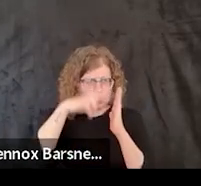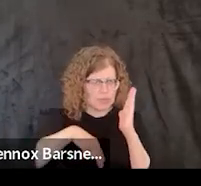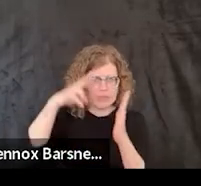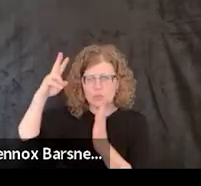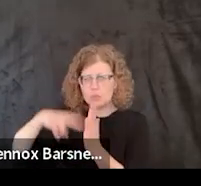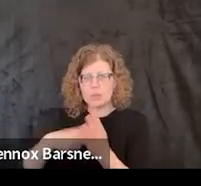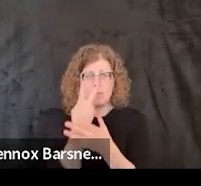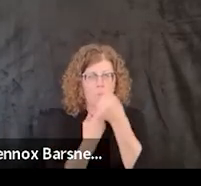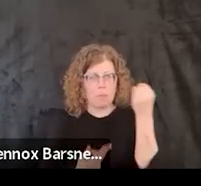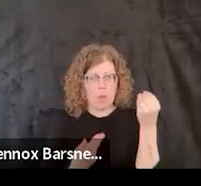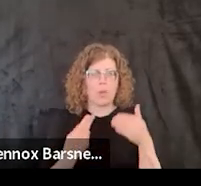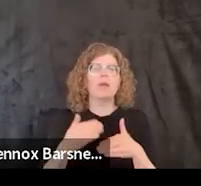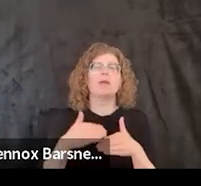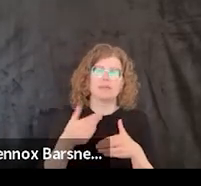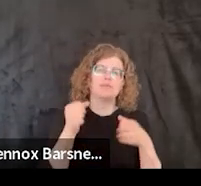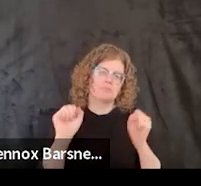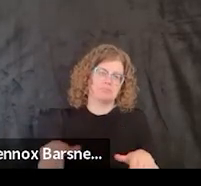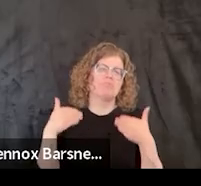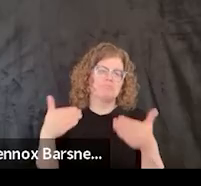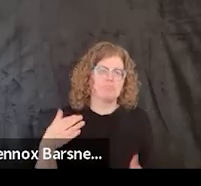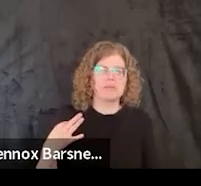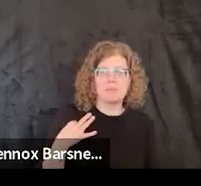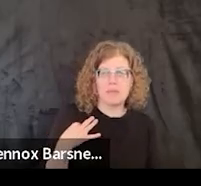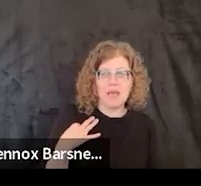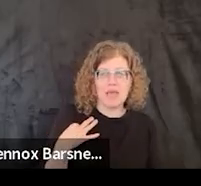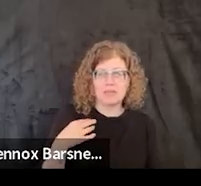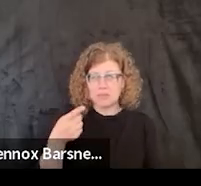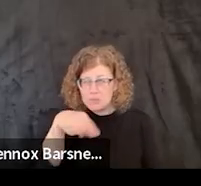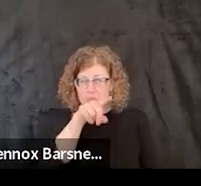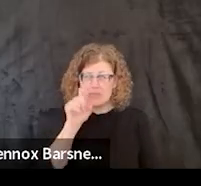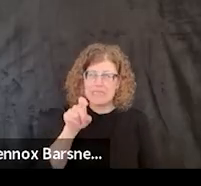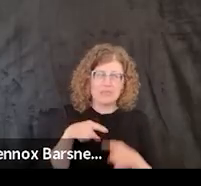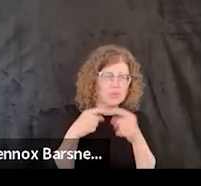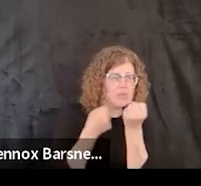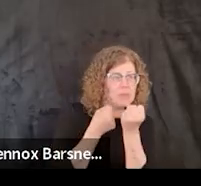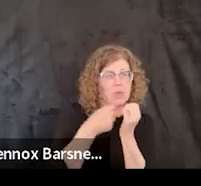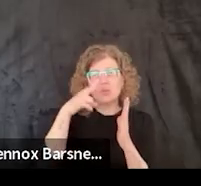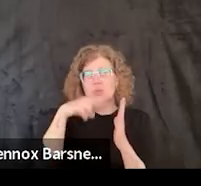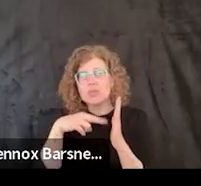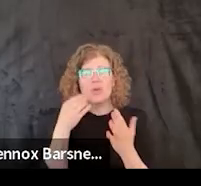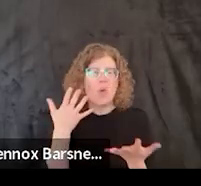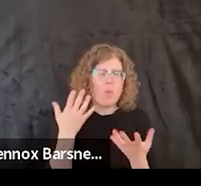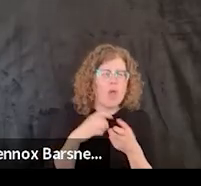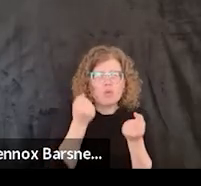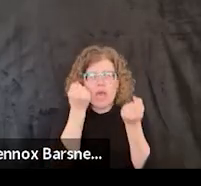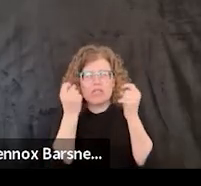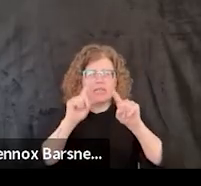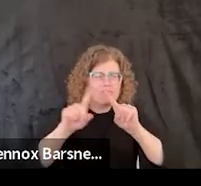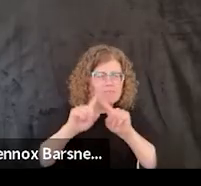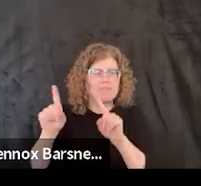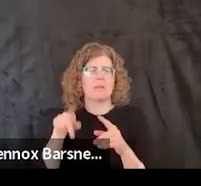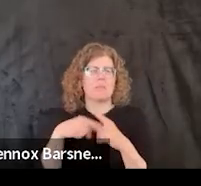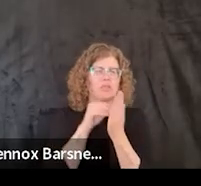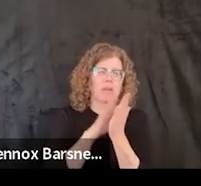If you require any kind of support to read or understand those documents, please reach out to us. CADA